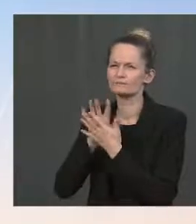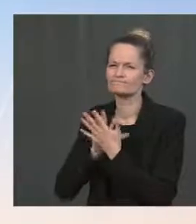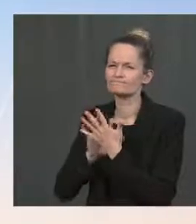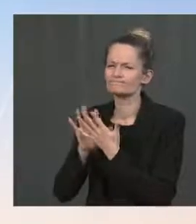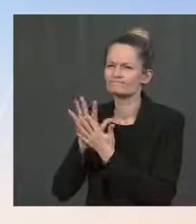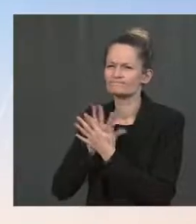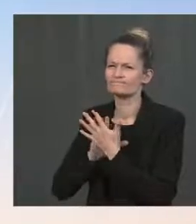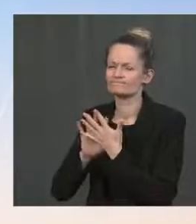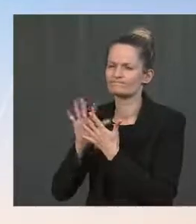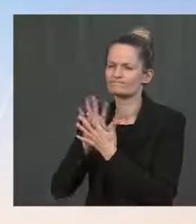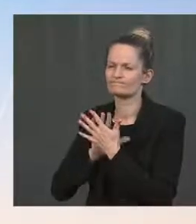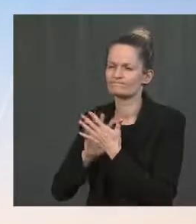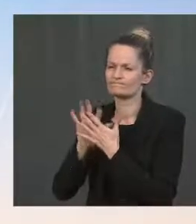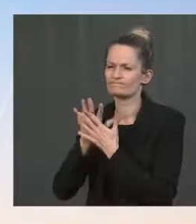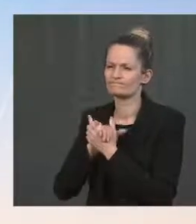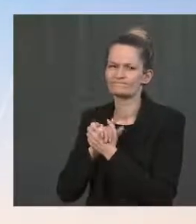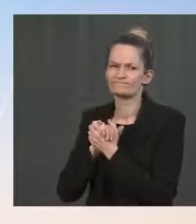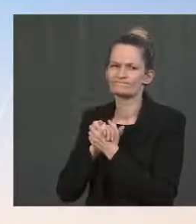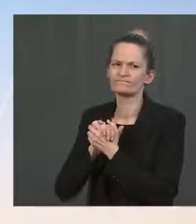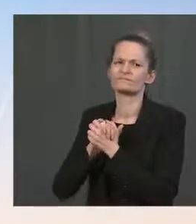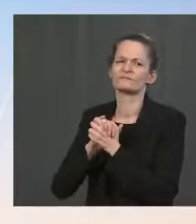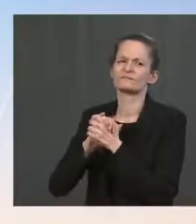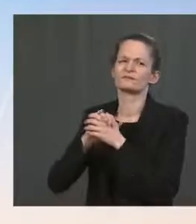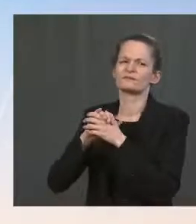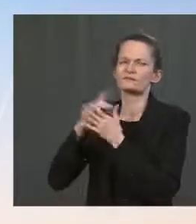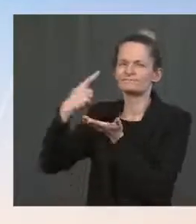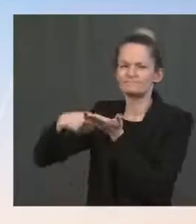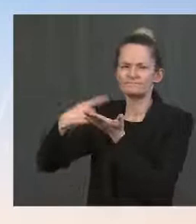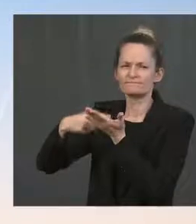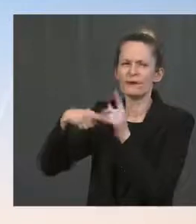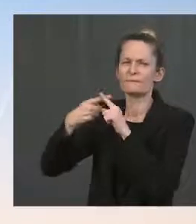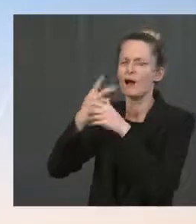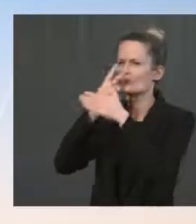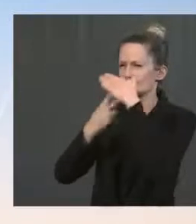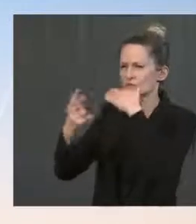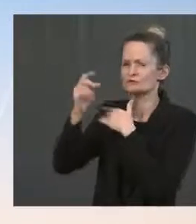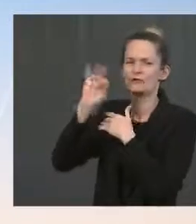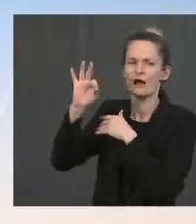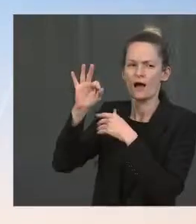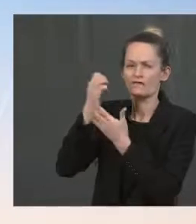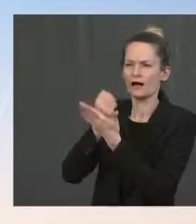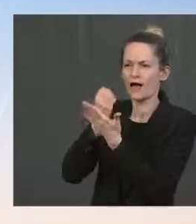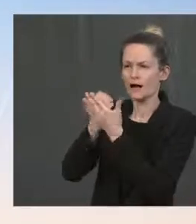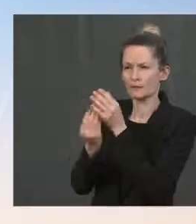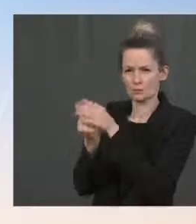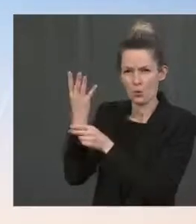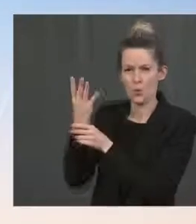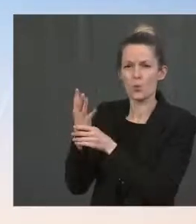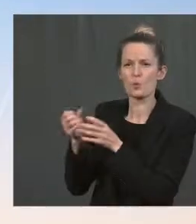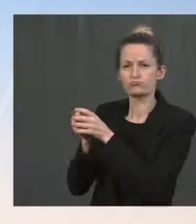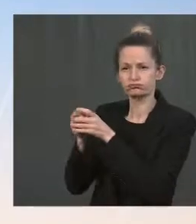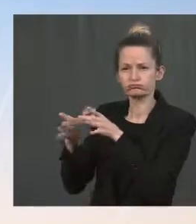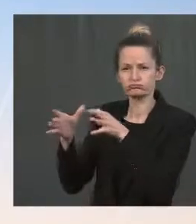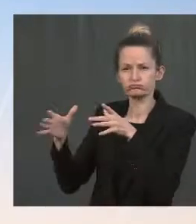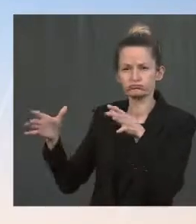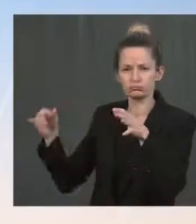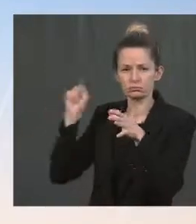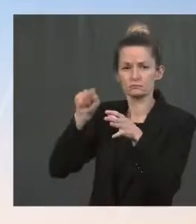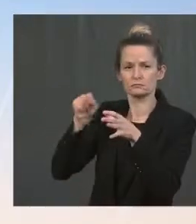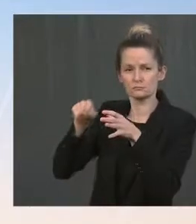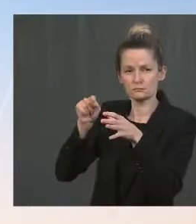the economy. So has the White House overpromised? Are you at all concerned that you've set expectations too high at this